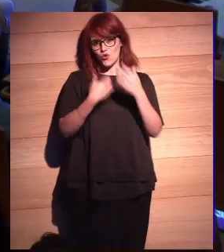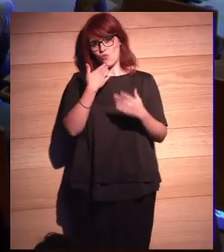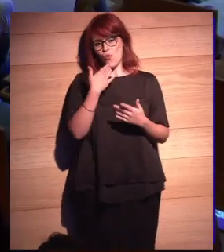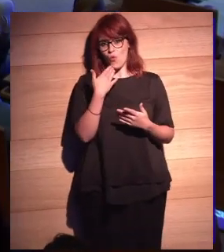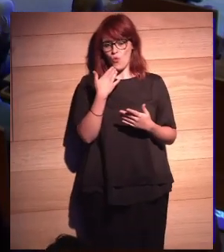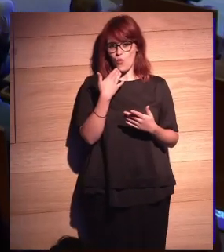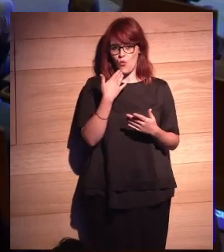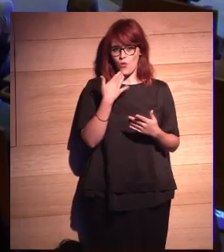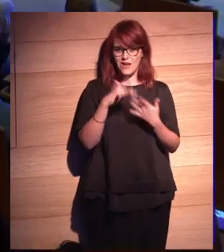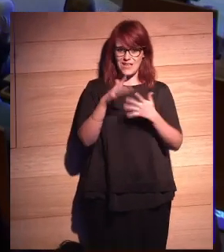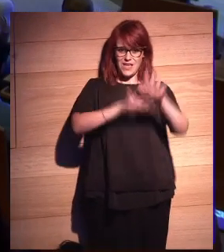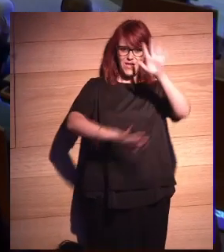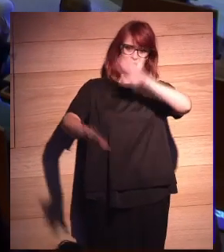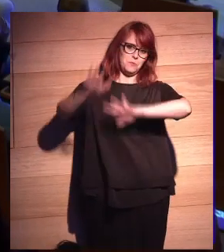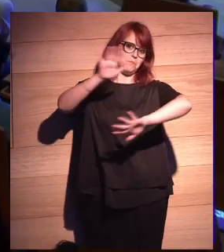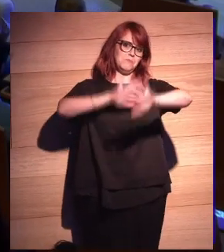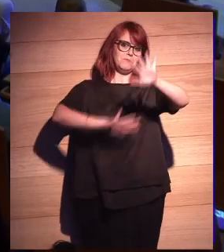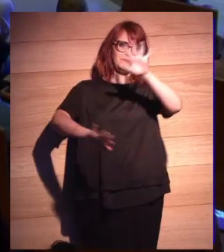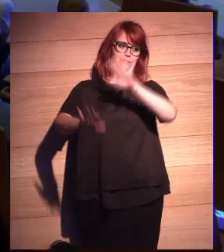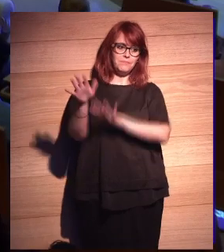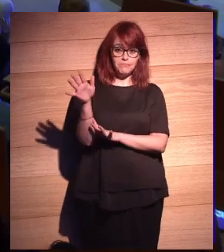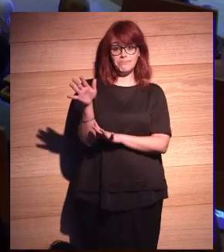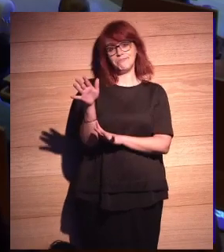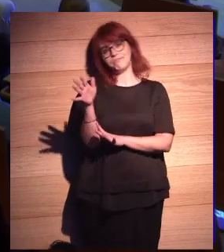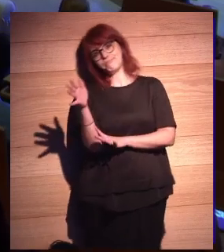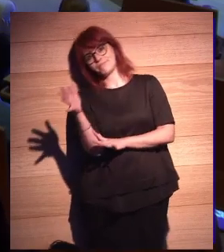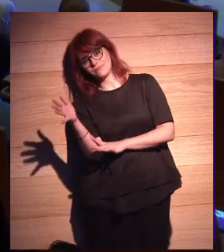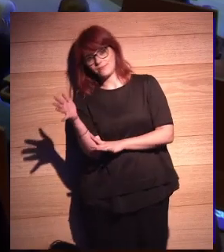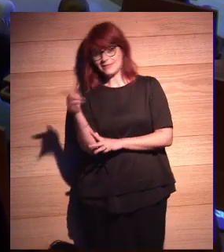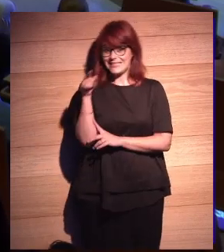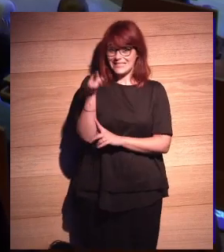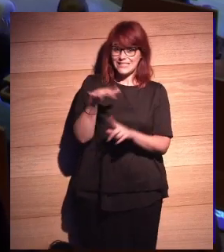So it was kind of a mix.